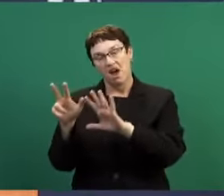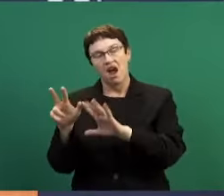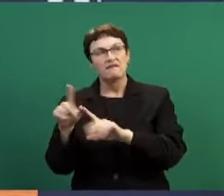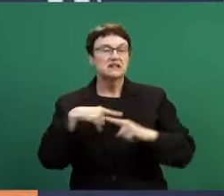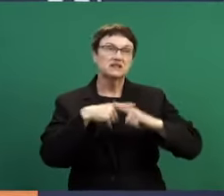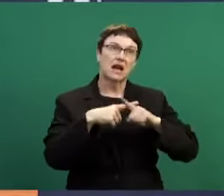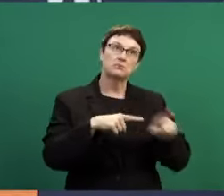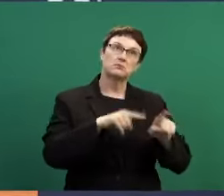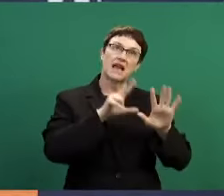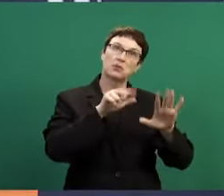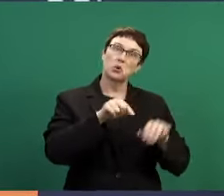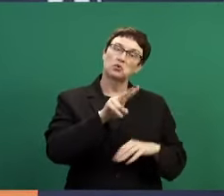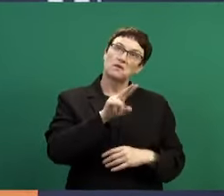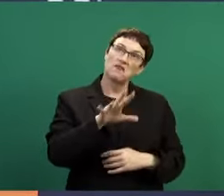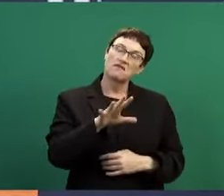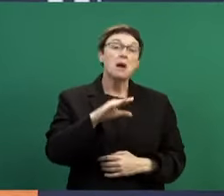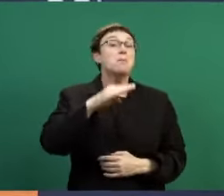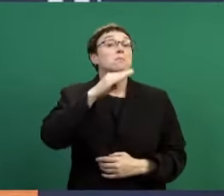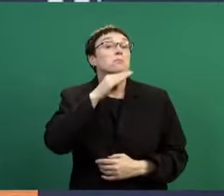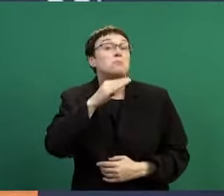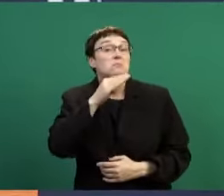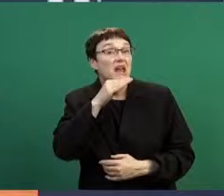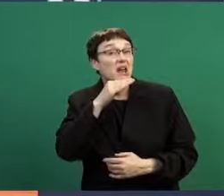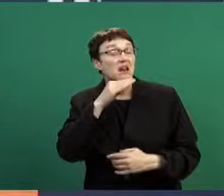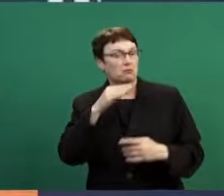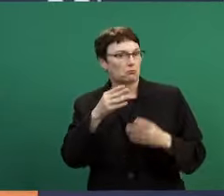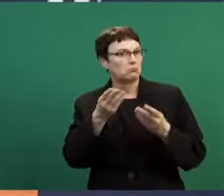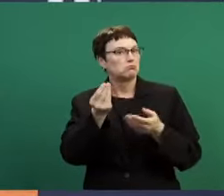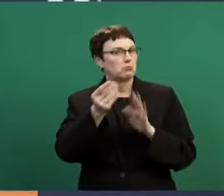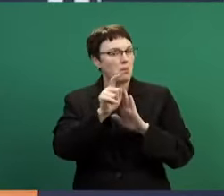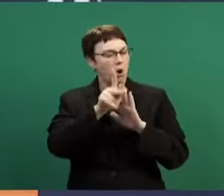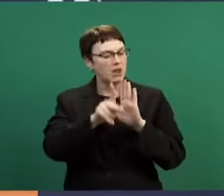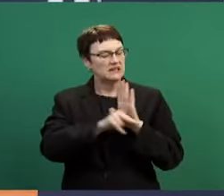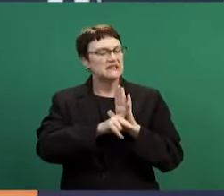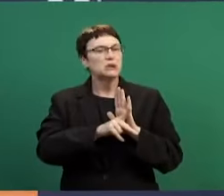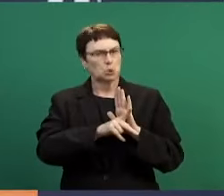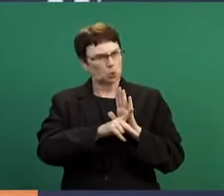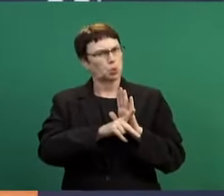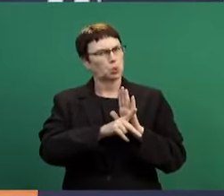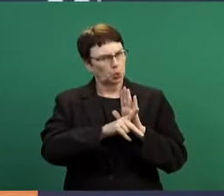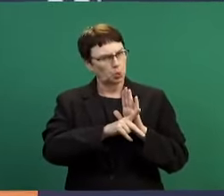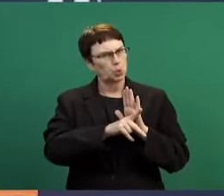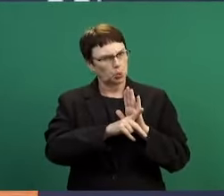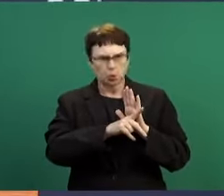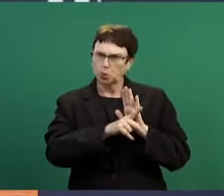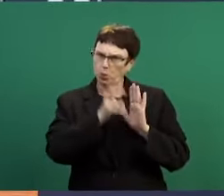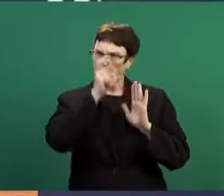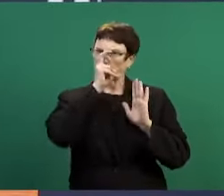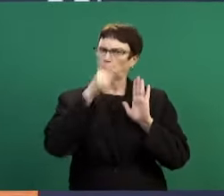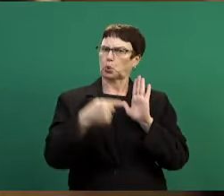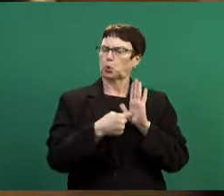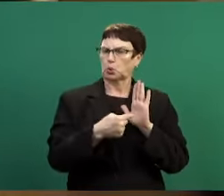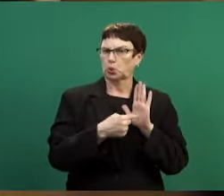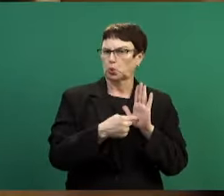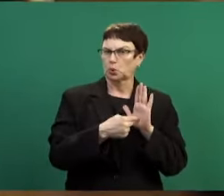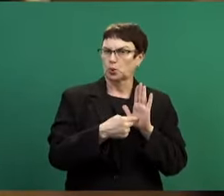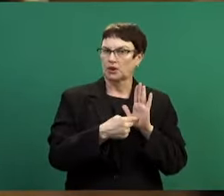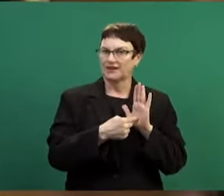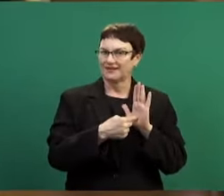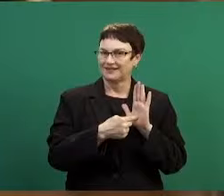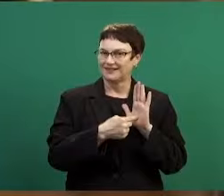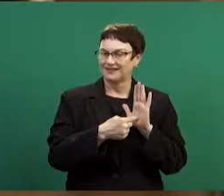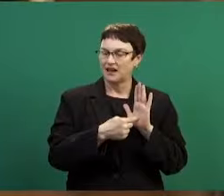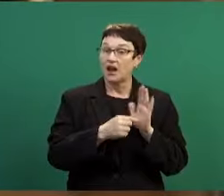8.25, that suggests that monetary policy is restrictive to the extent that you have got real rates